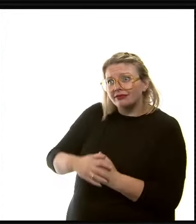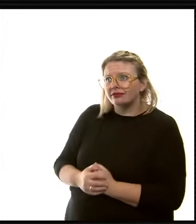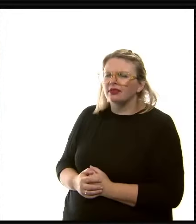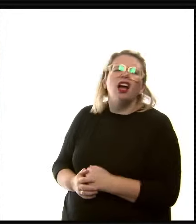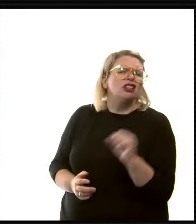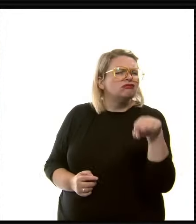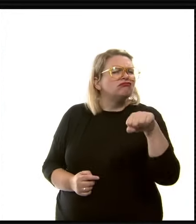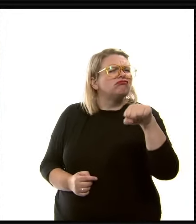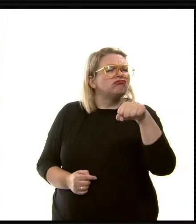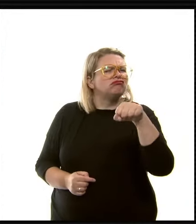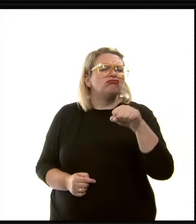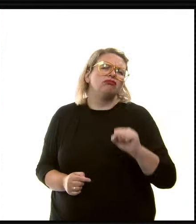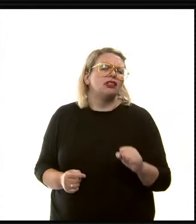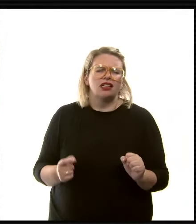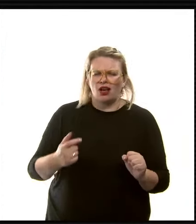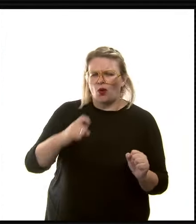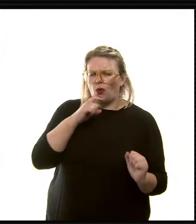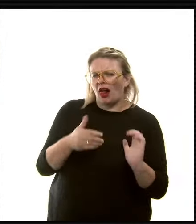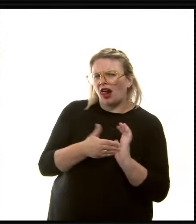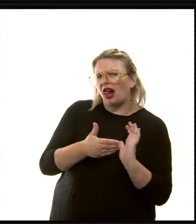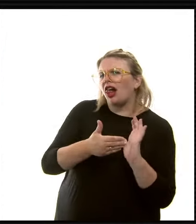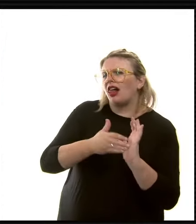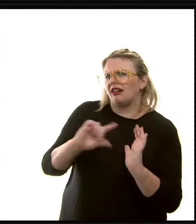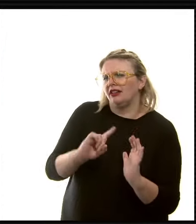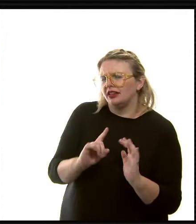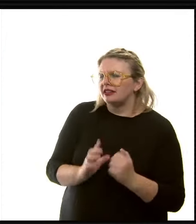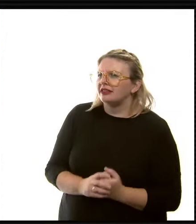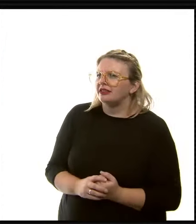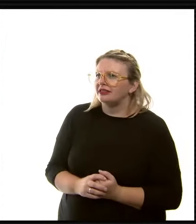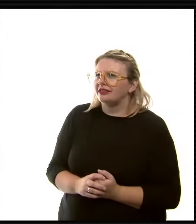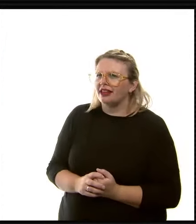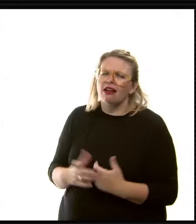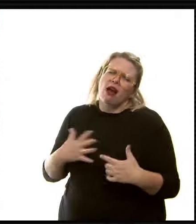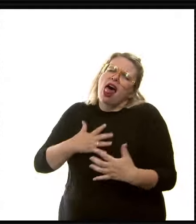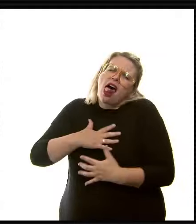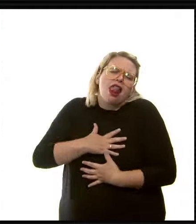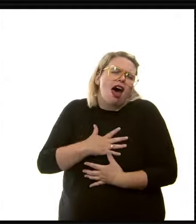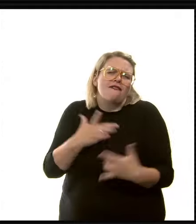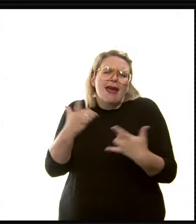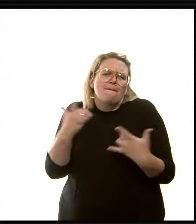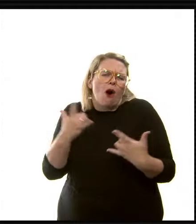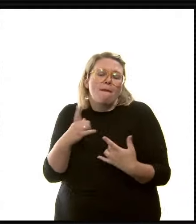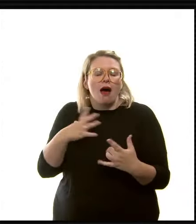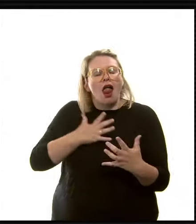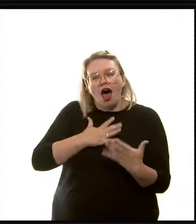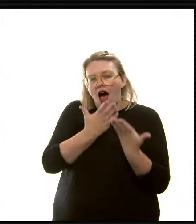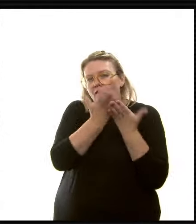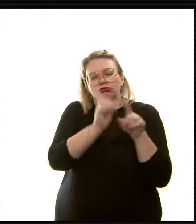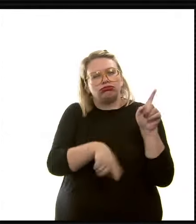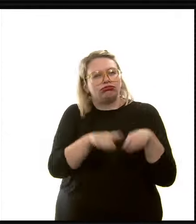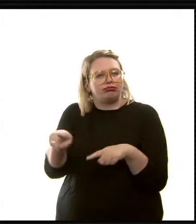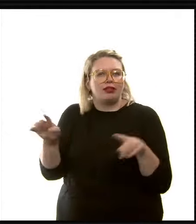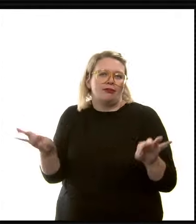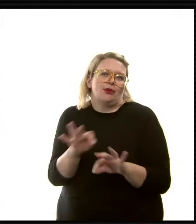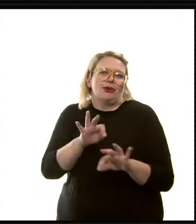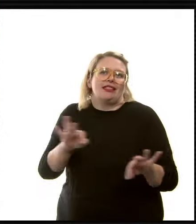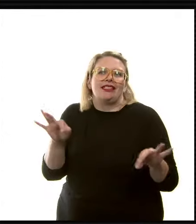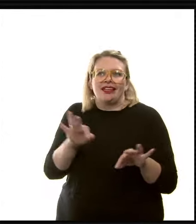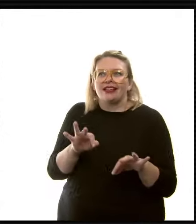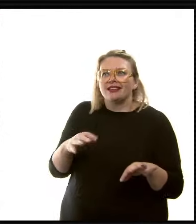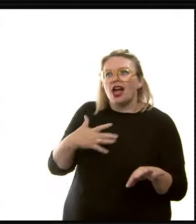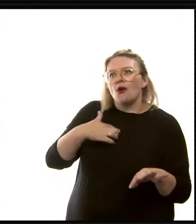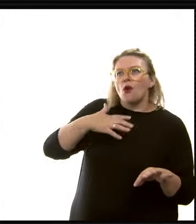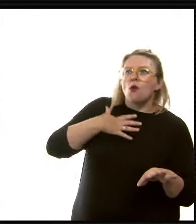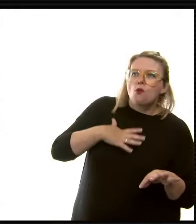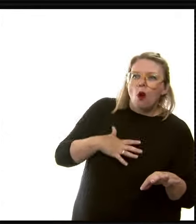Absolutely. Well, we're going to take it up another level, right? Okay, so, yes, I'm ready. Yes, we love hip-hop, but we love music overall. So, of course, we're going to give a little block party so people